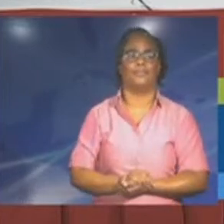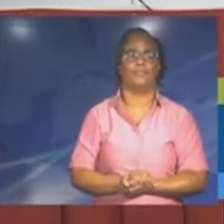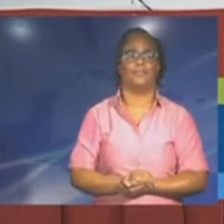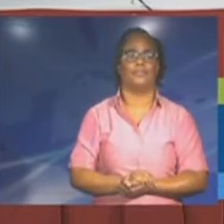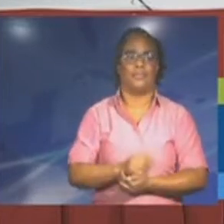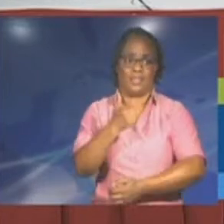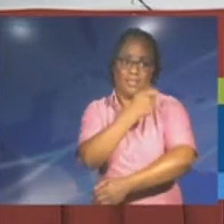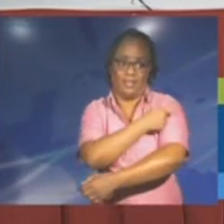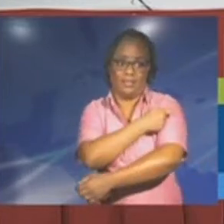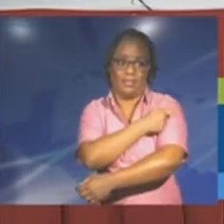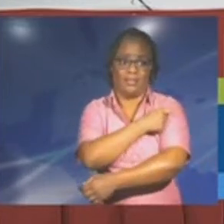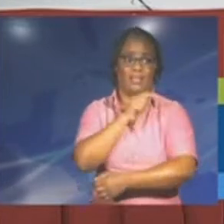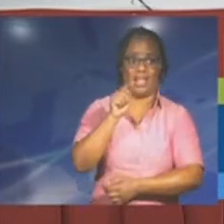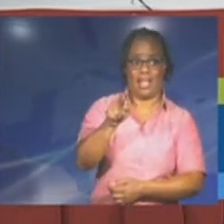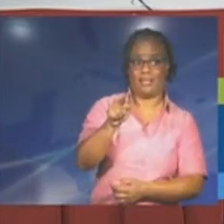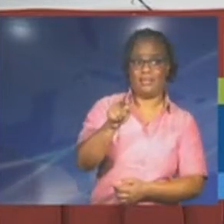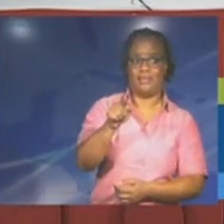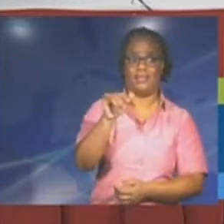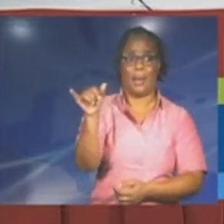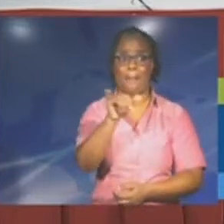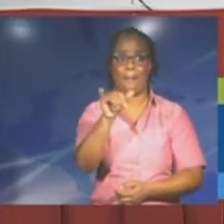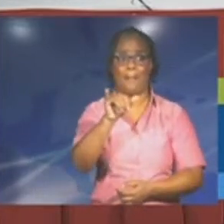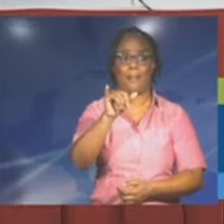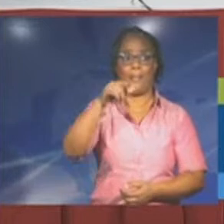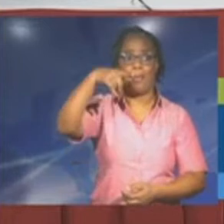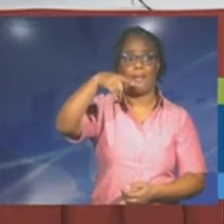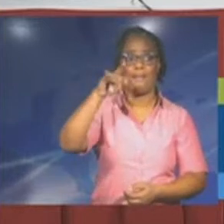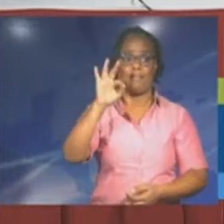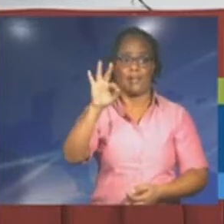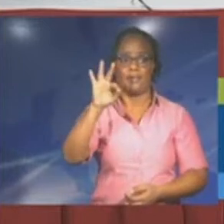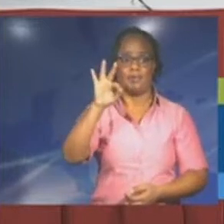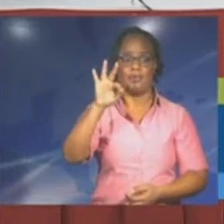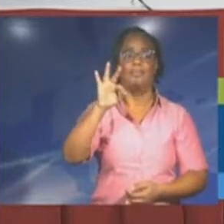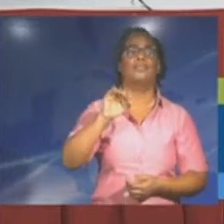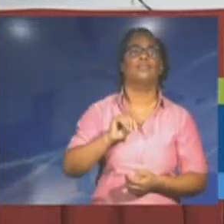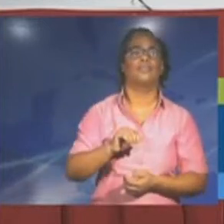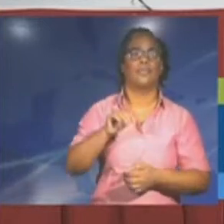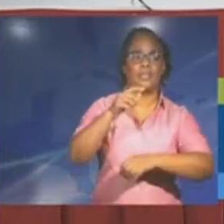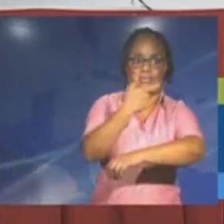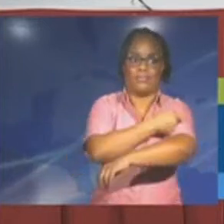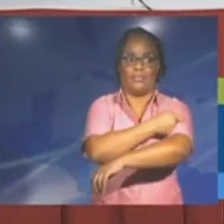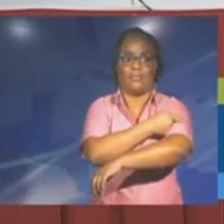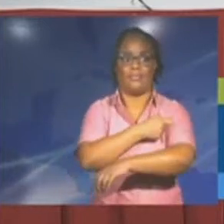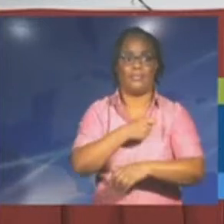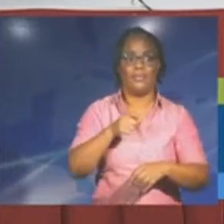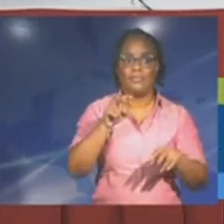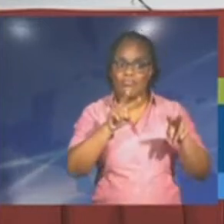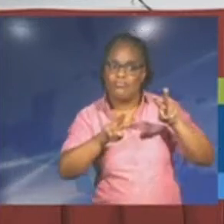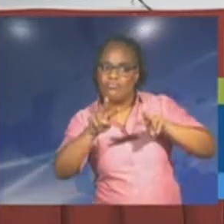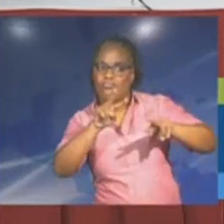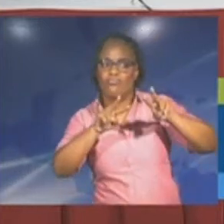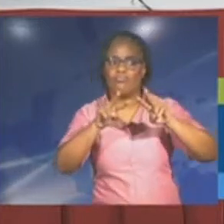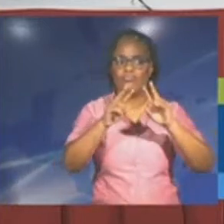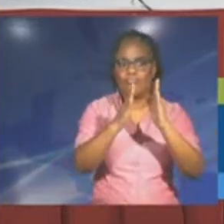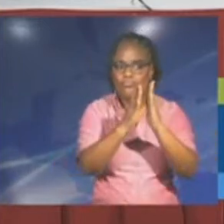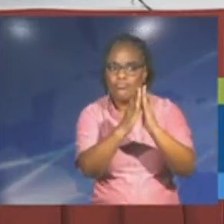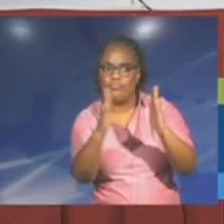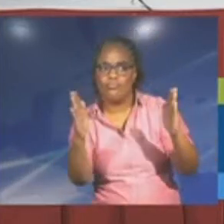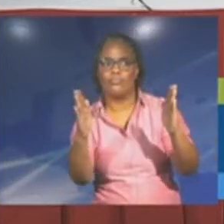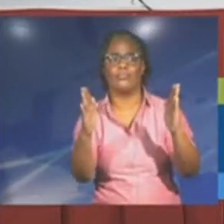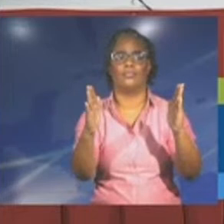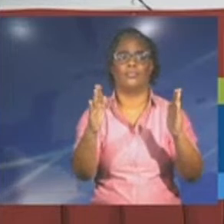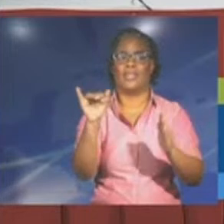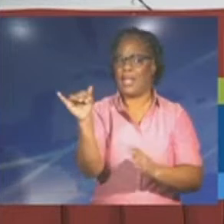the Pfizer for adults? Would the observation time for the 5 to 11 be the same as it was for the adults?